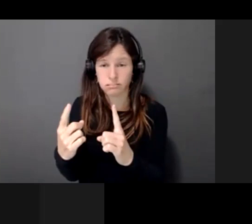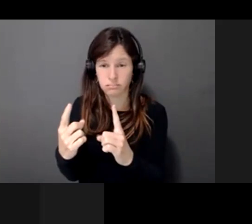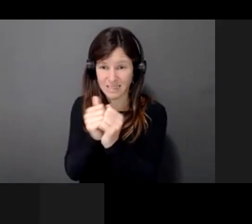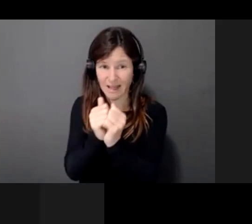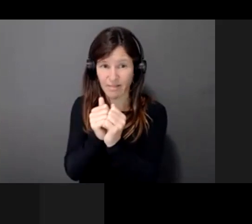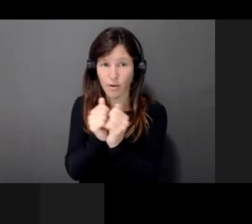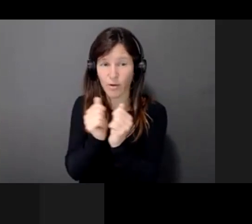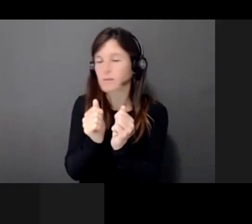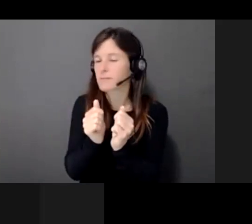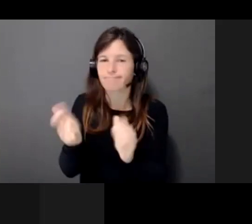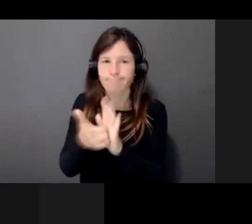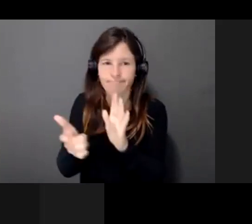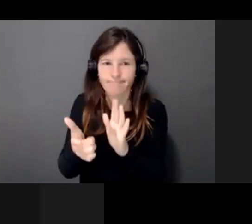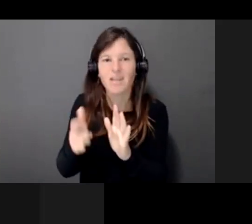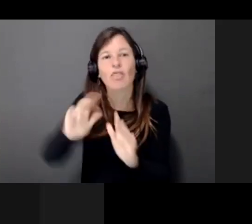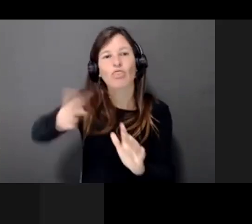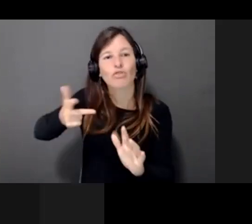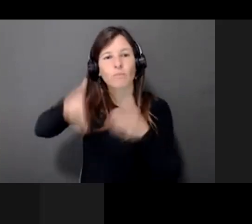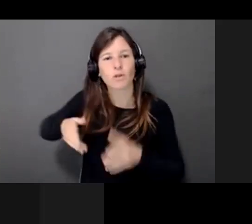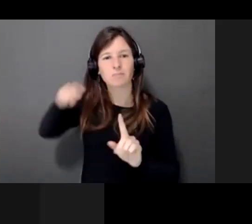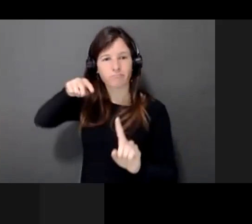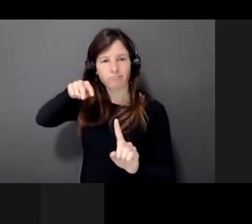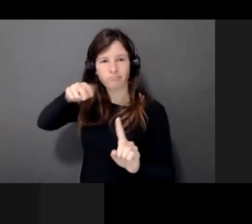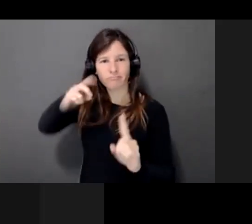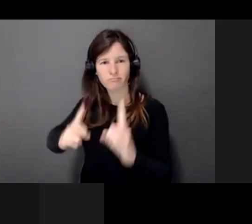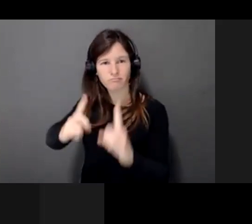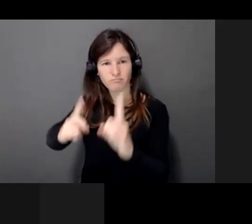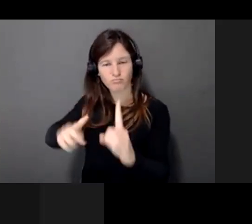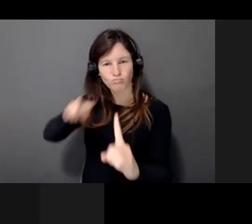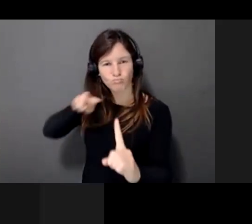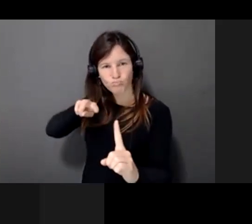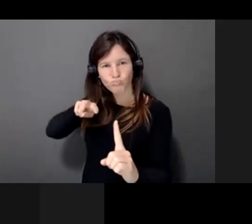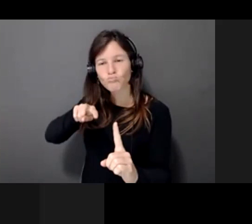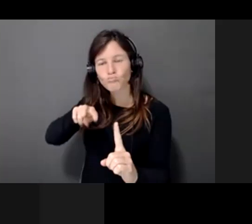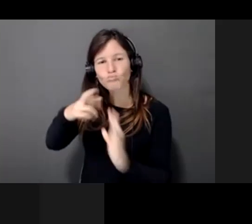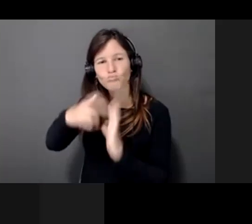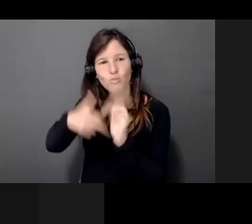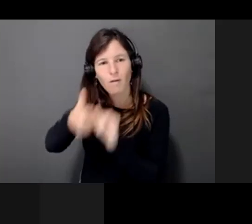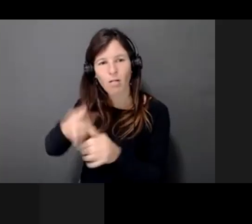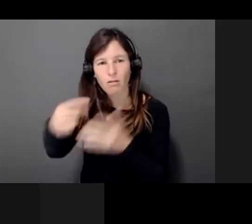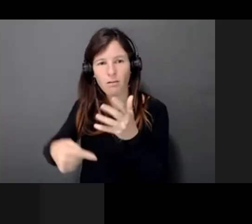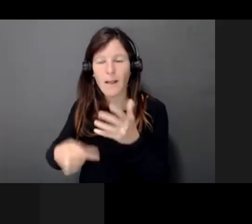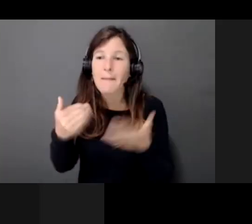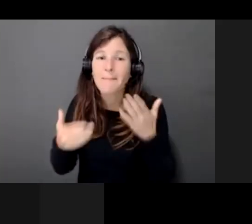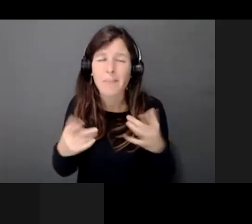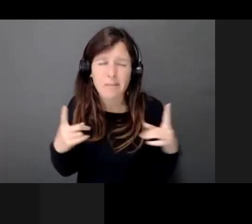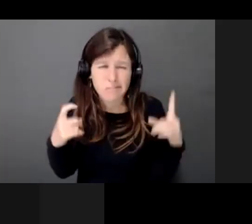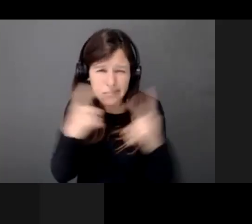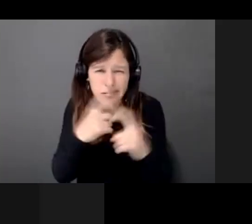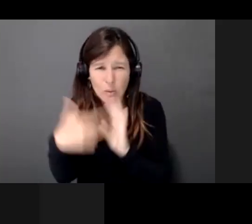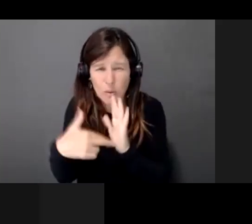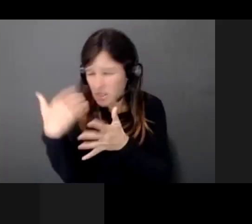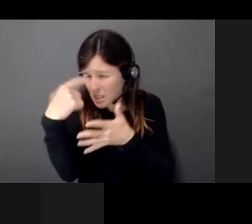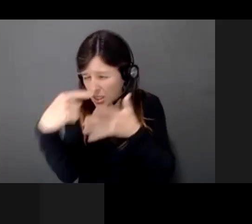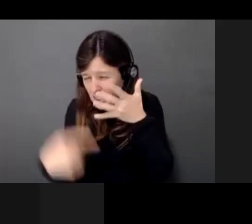could include a whole bunch of different conditions. Could be challenging conditions, could be simple conditions,